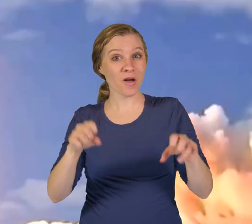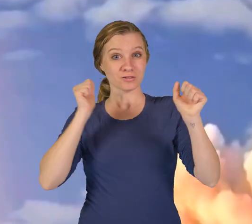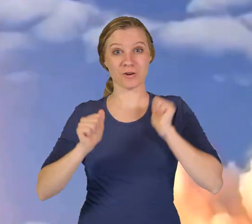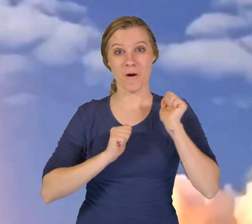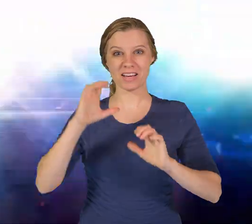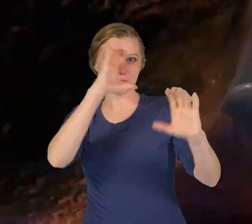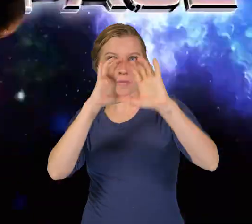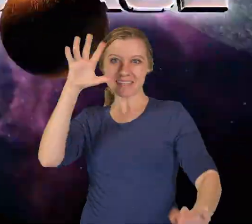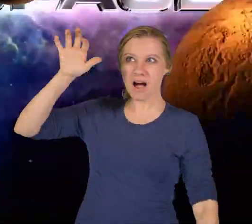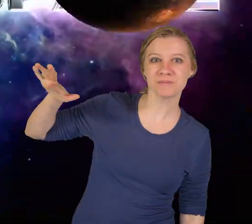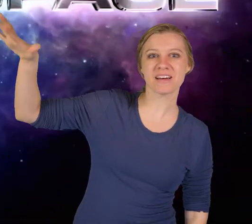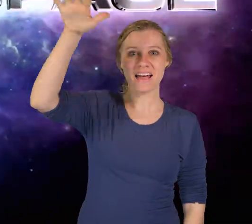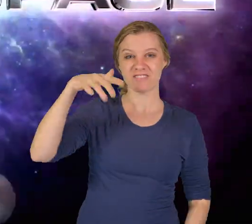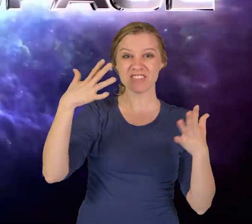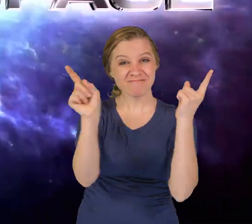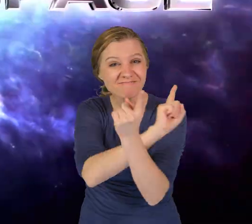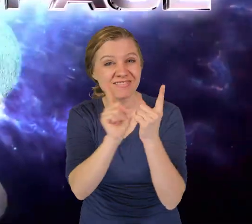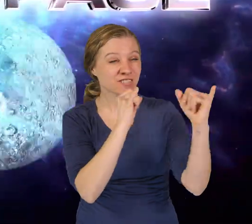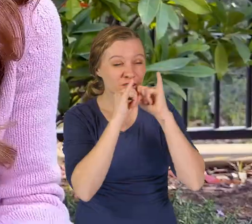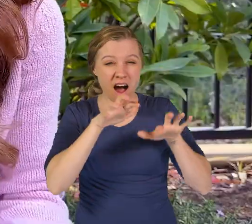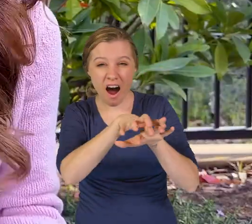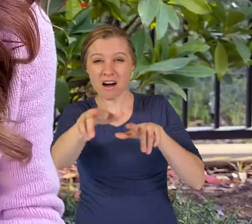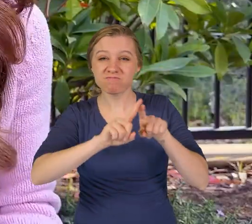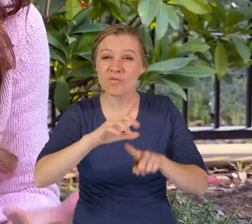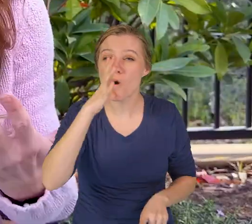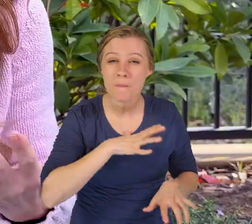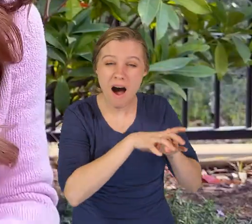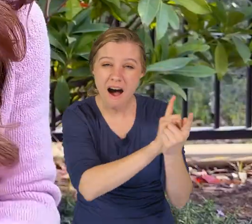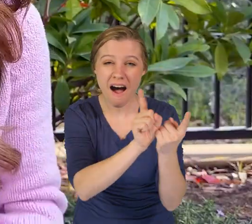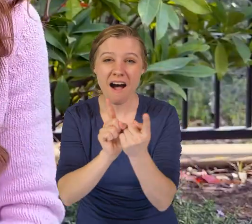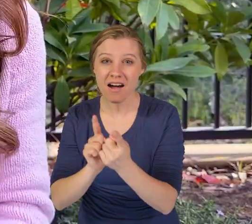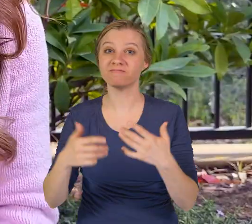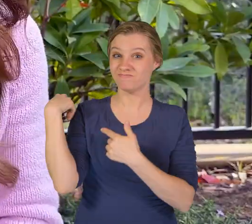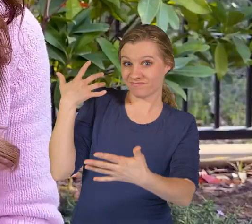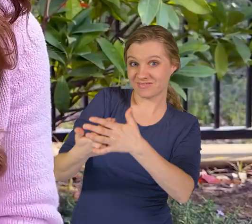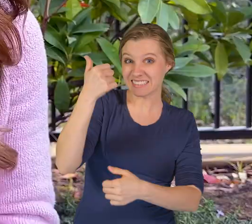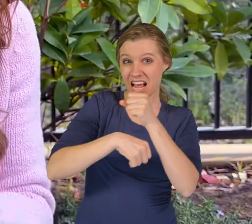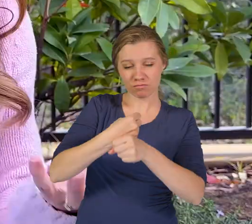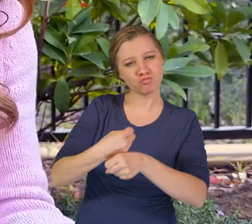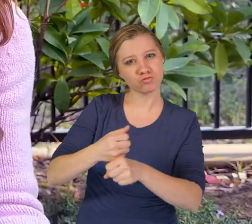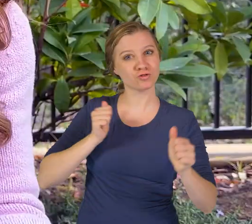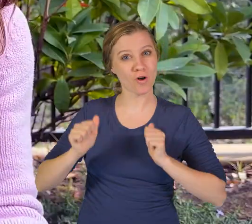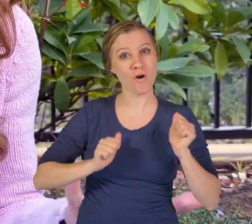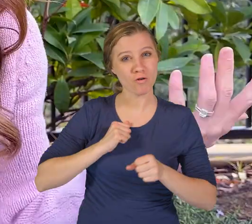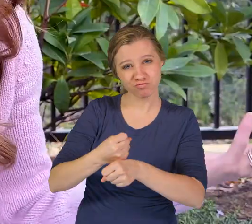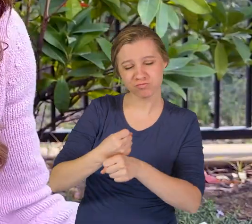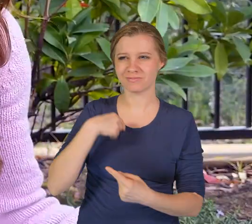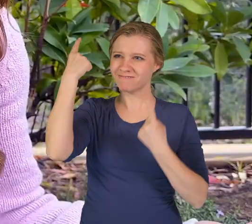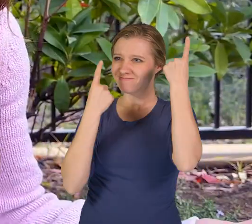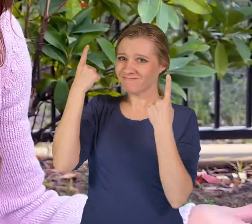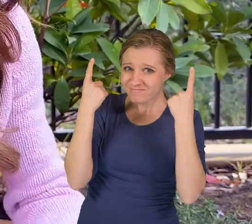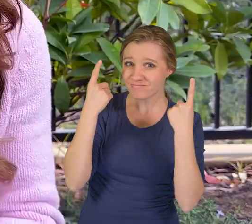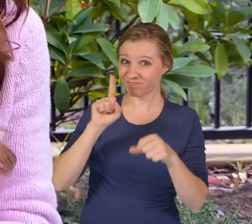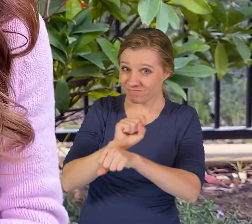the host of my show, Exploration Outer Space, I'd actually met and interviewed many of these women. And for the last 10 years of